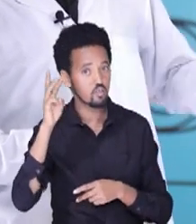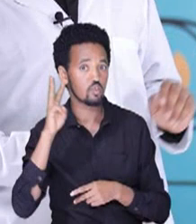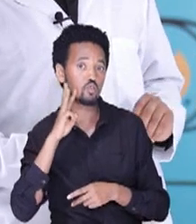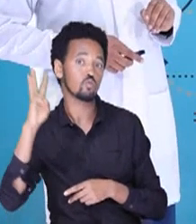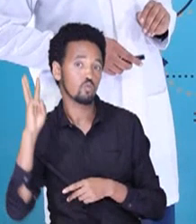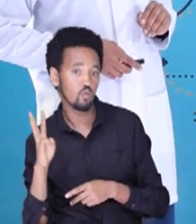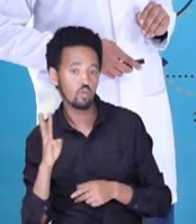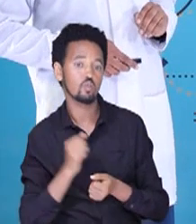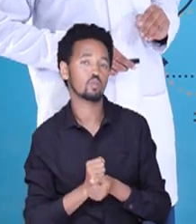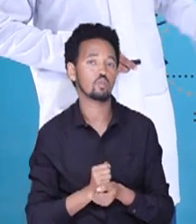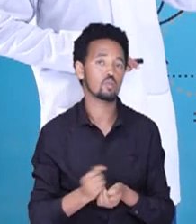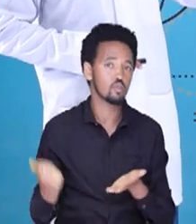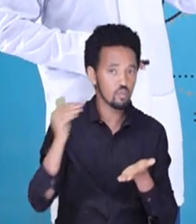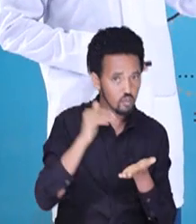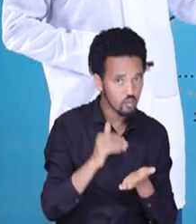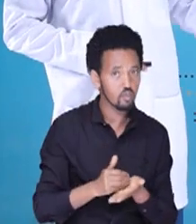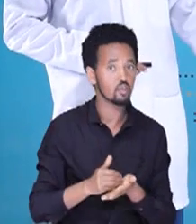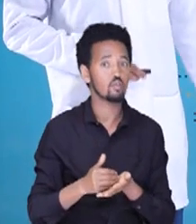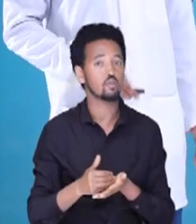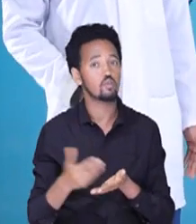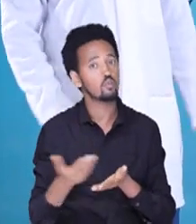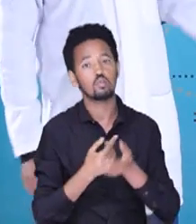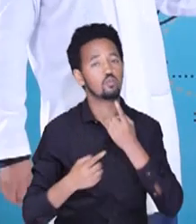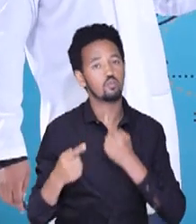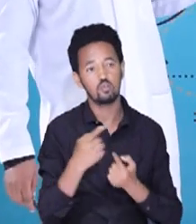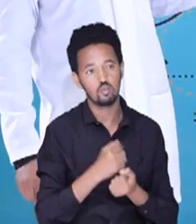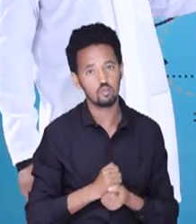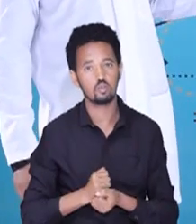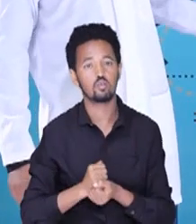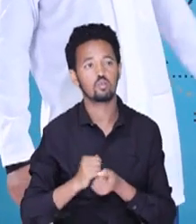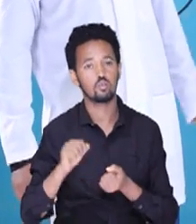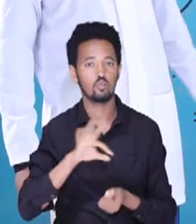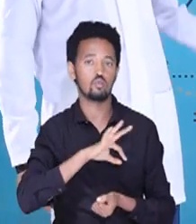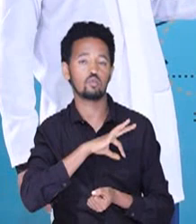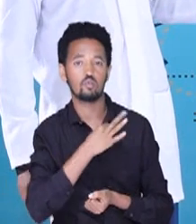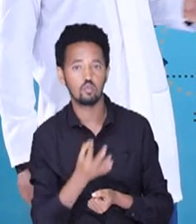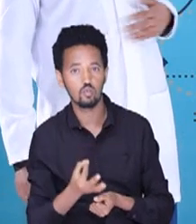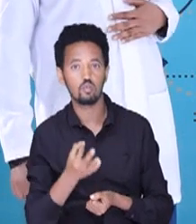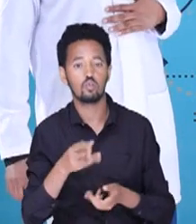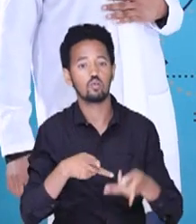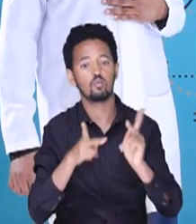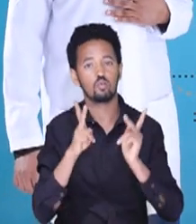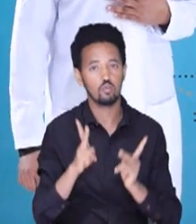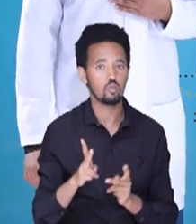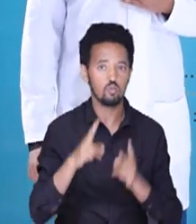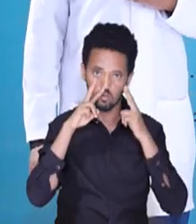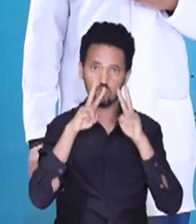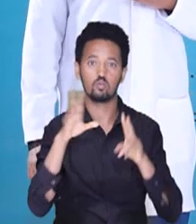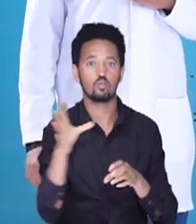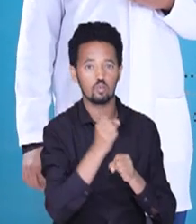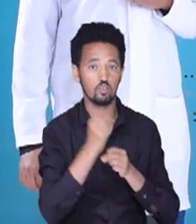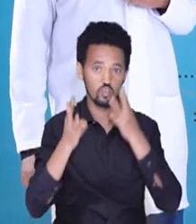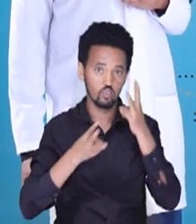known for his criticism against injustice and despotic French government. He also focused on